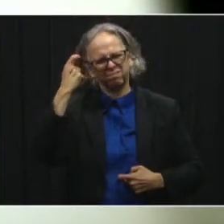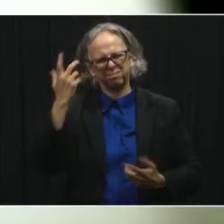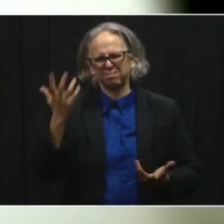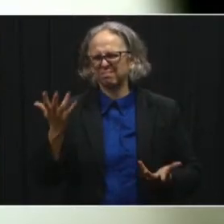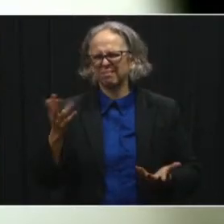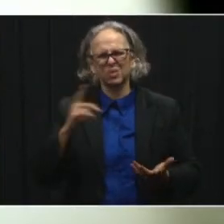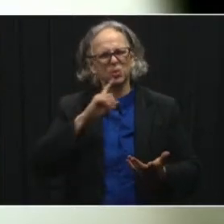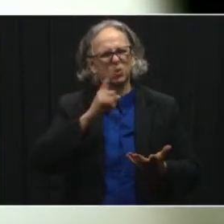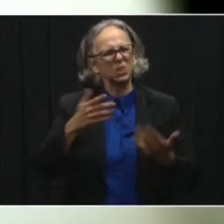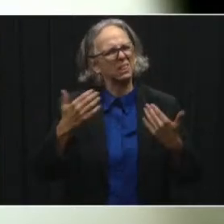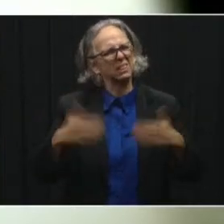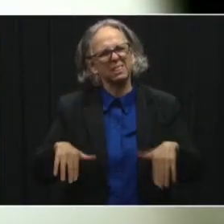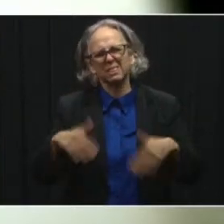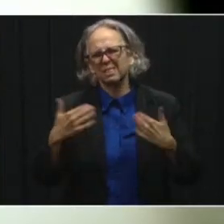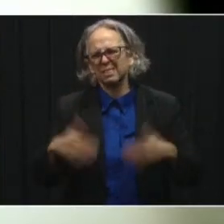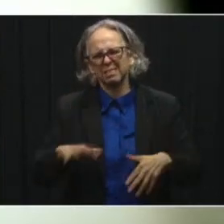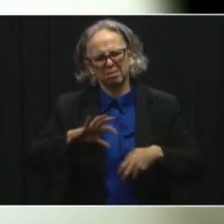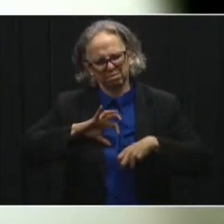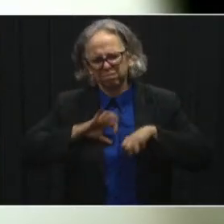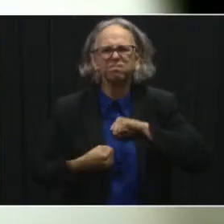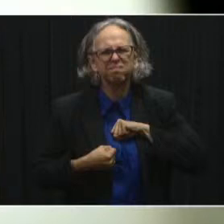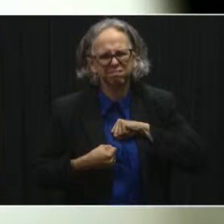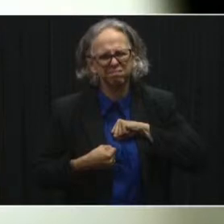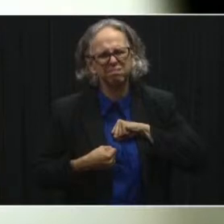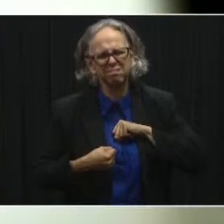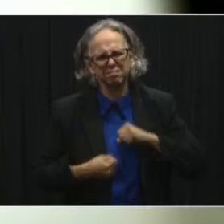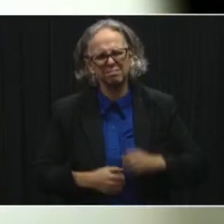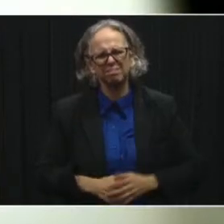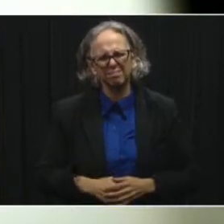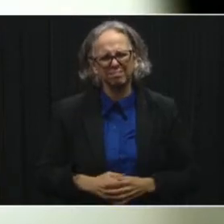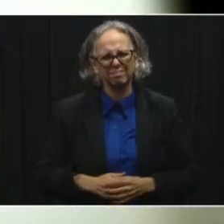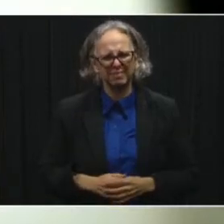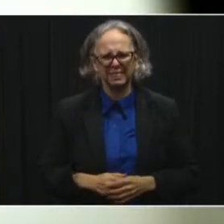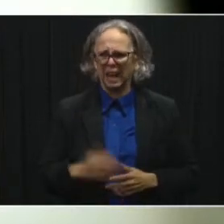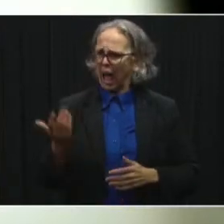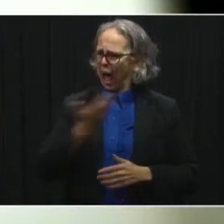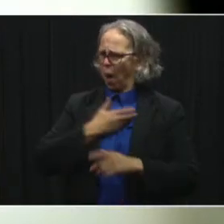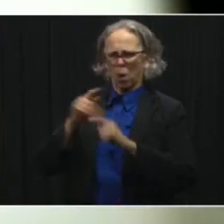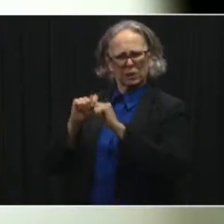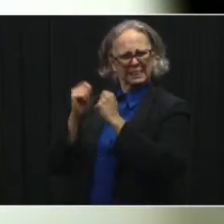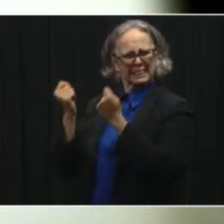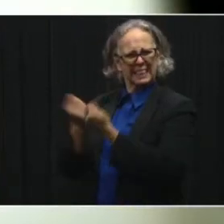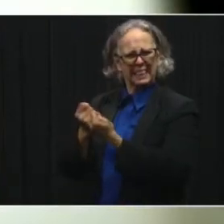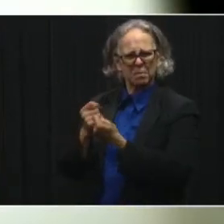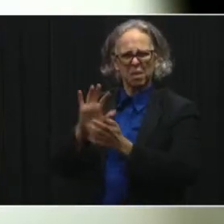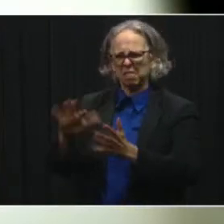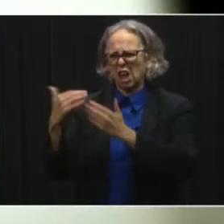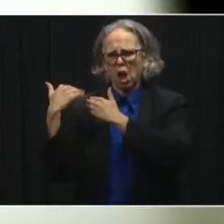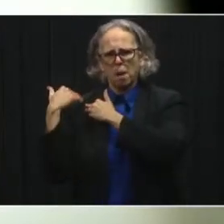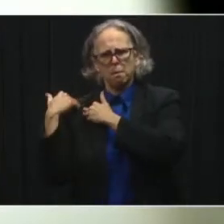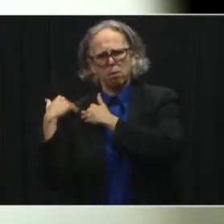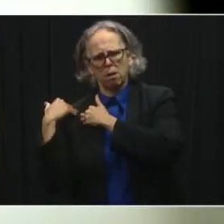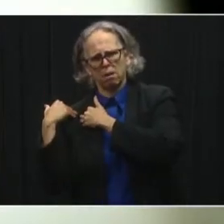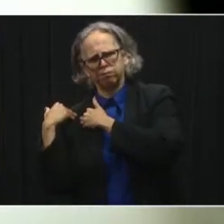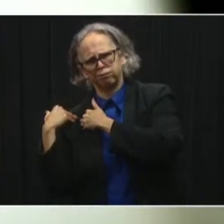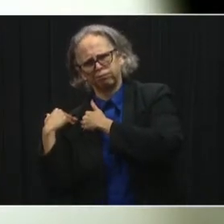And the burden that our teams feel is palpable.